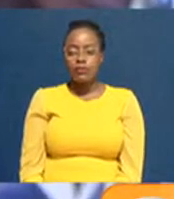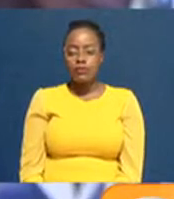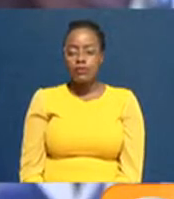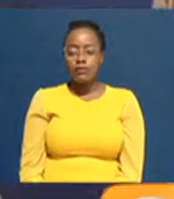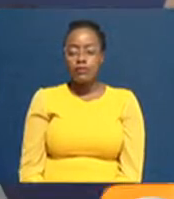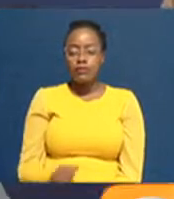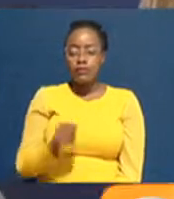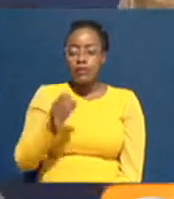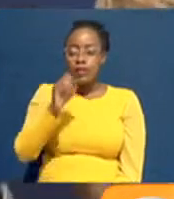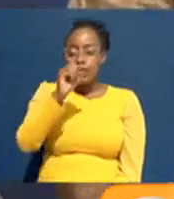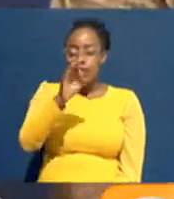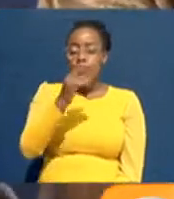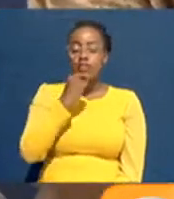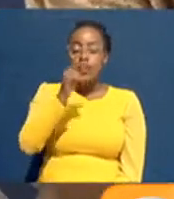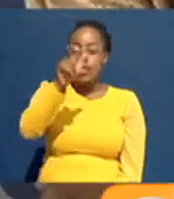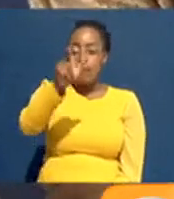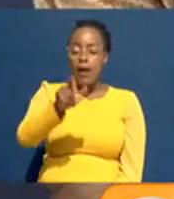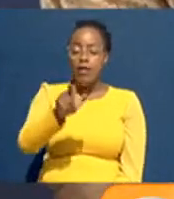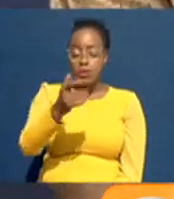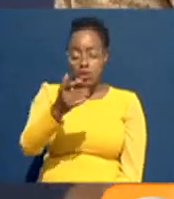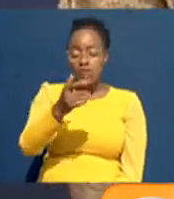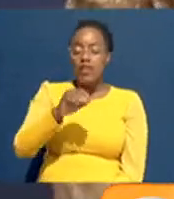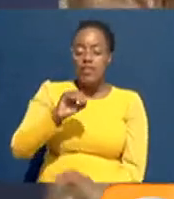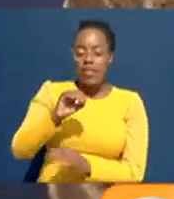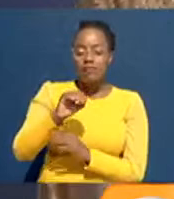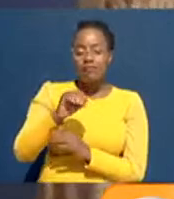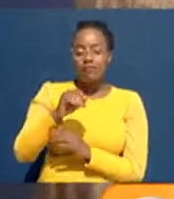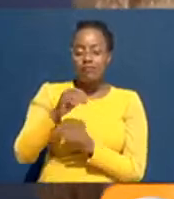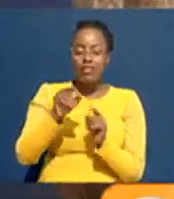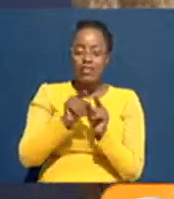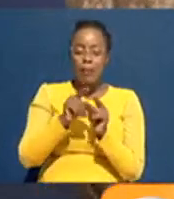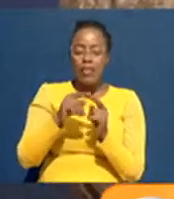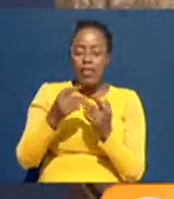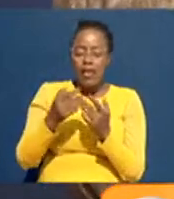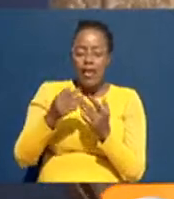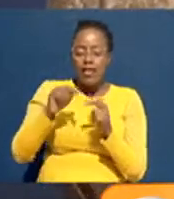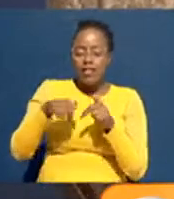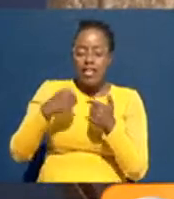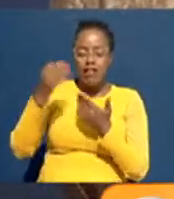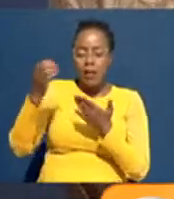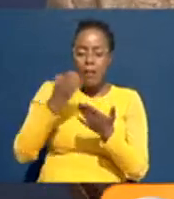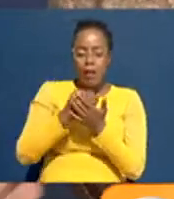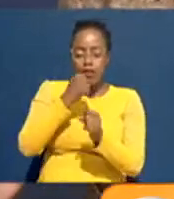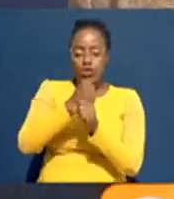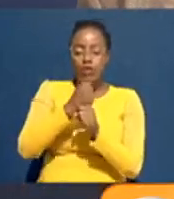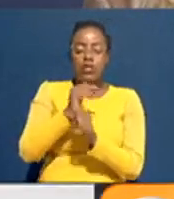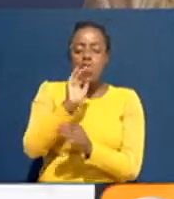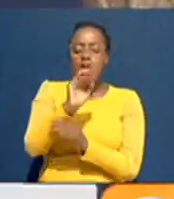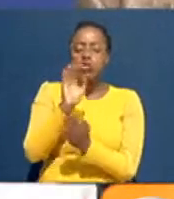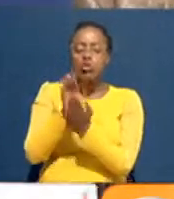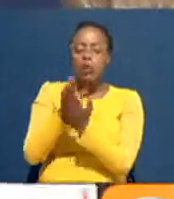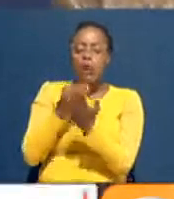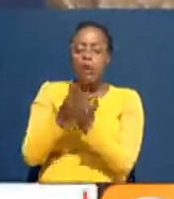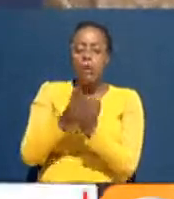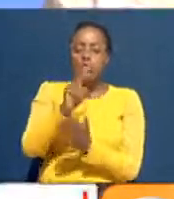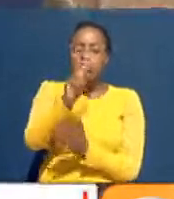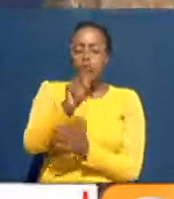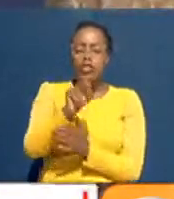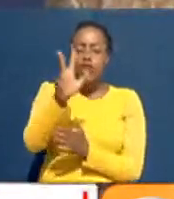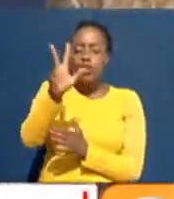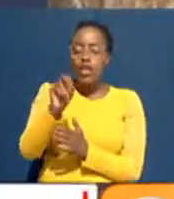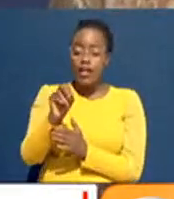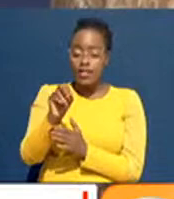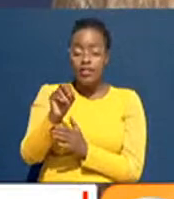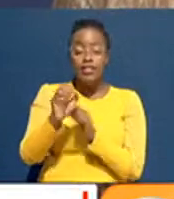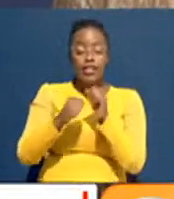You see, if you say to somebody in the informal sector that we're asking you to put money aside and we're asking you to put that money aside for 20, 30, 40 years into